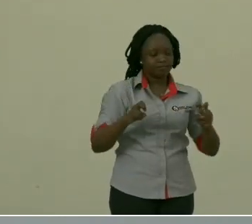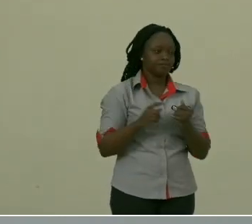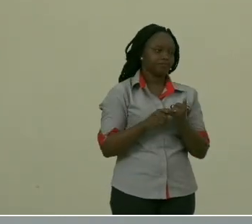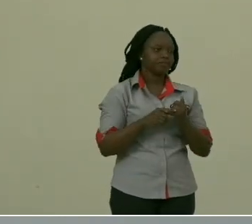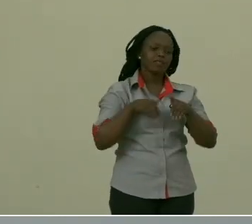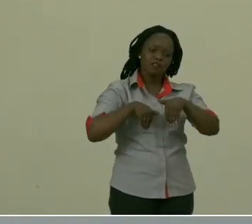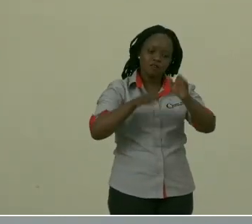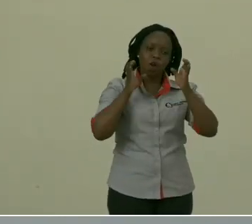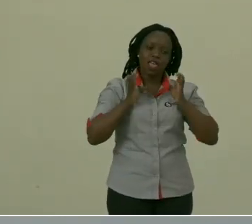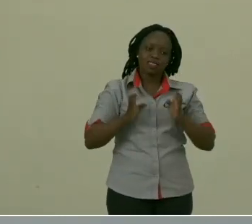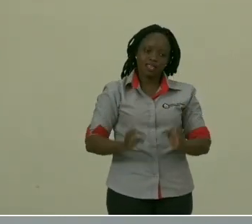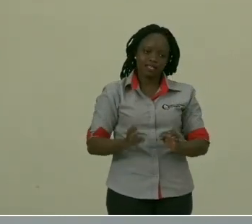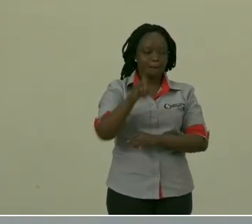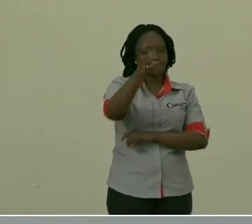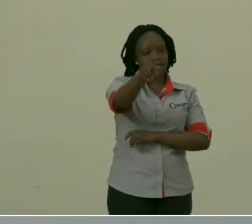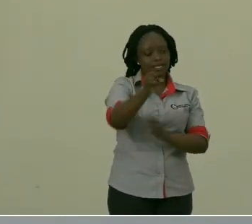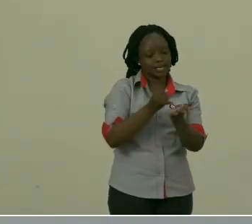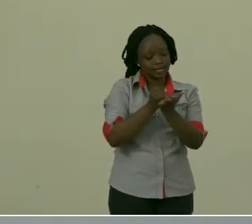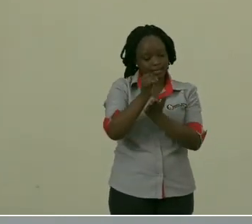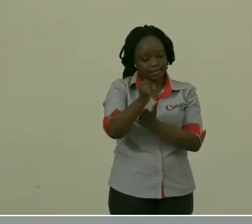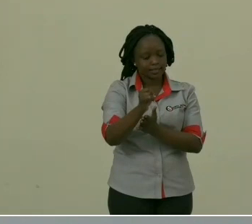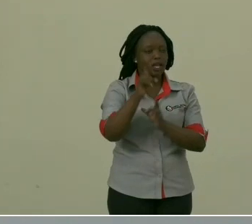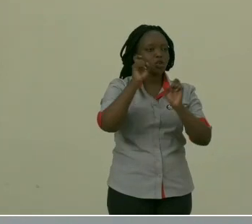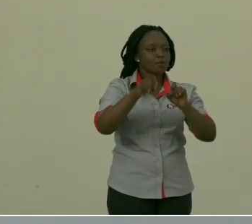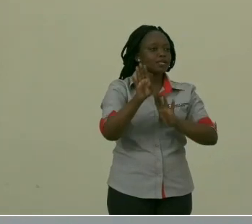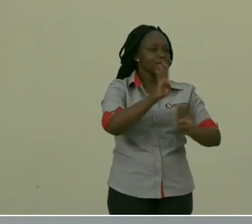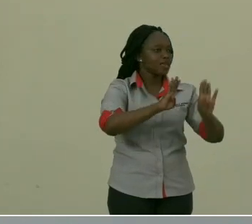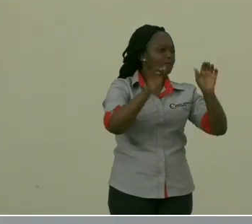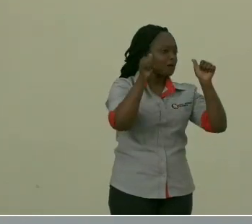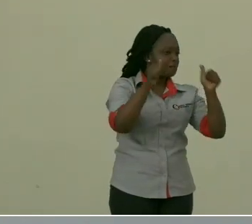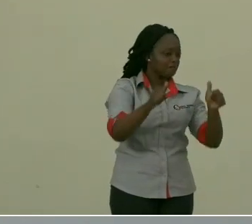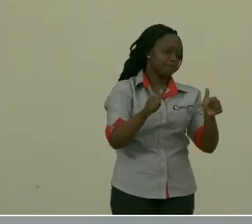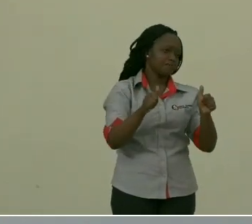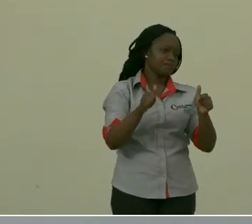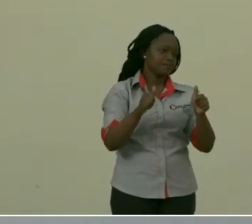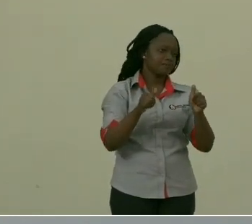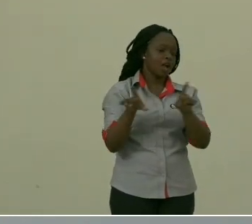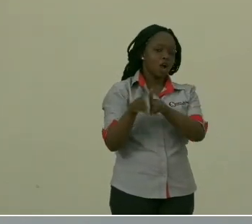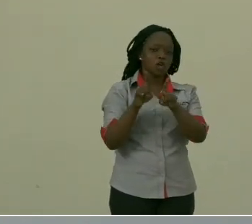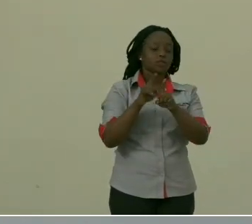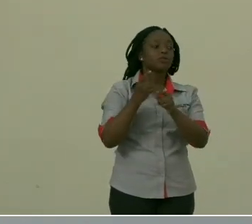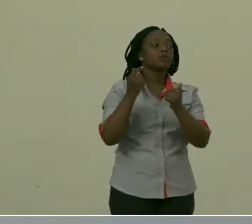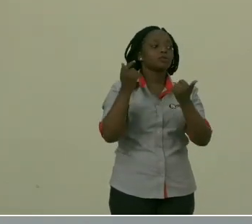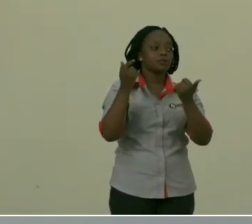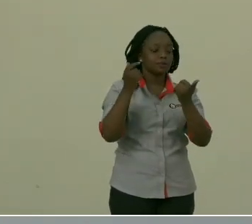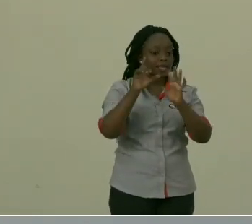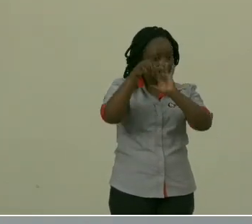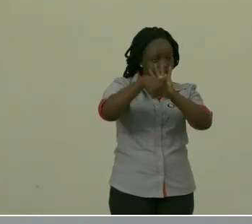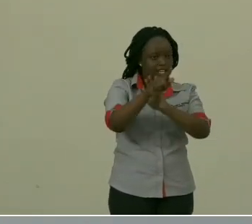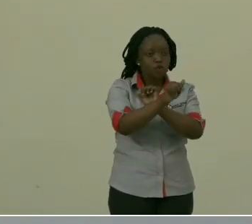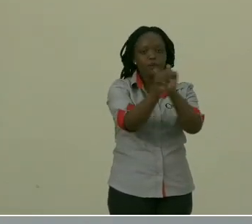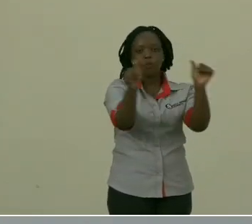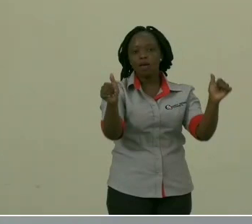ethics and integrity. Let's conduct ourselves with utmost dignity and decorum. And at the end of the day, we'll be